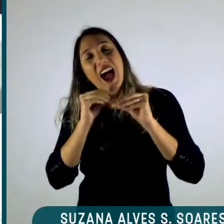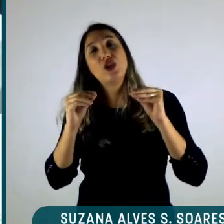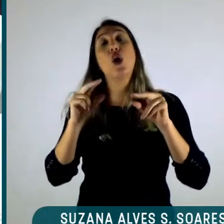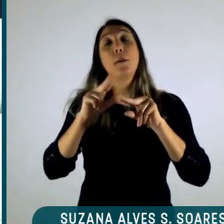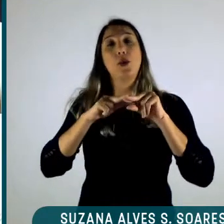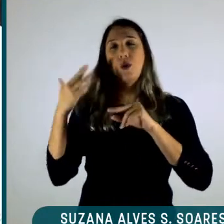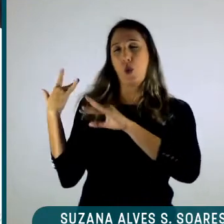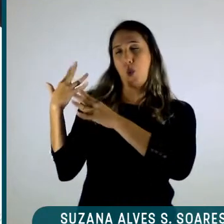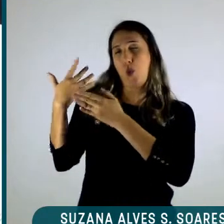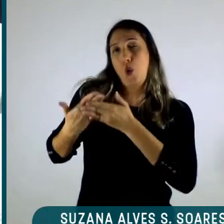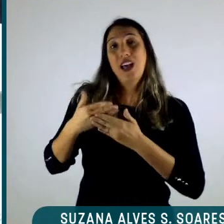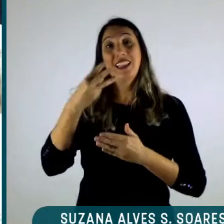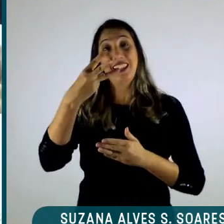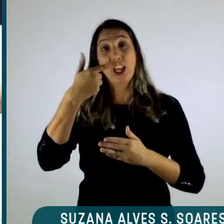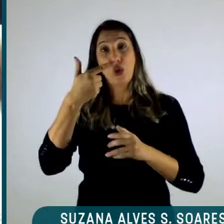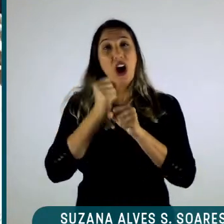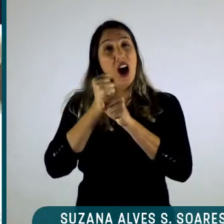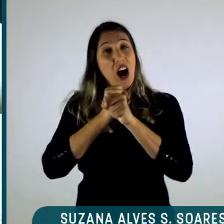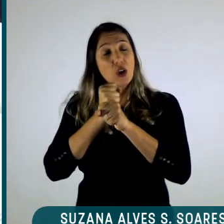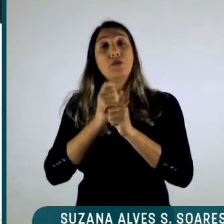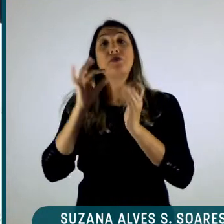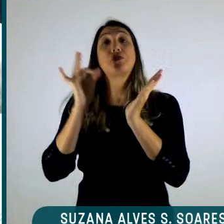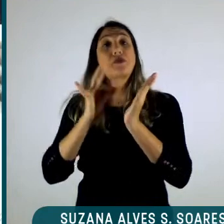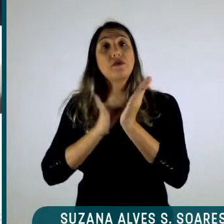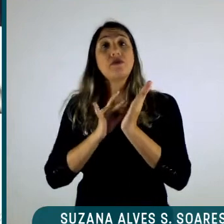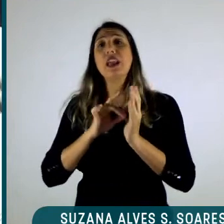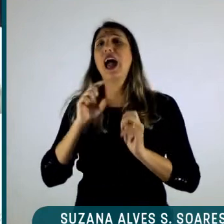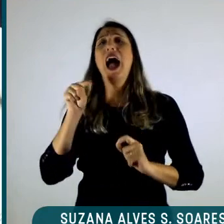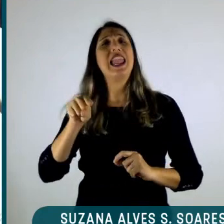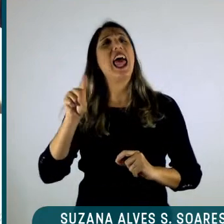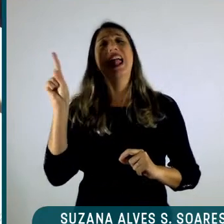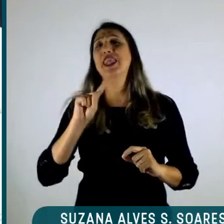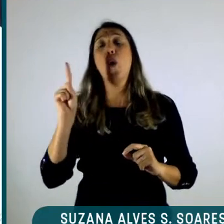fragile. Throughout these 32 years,